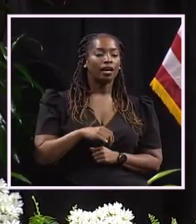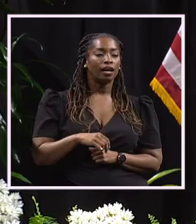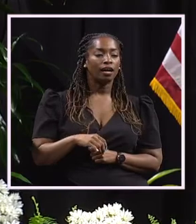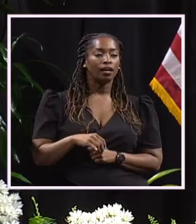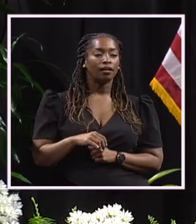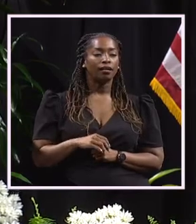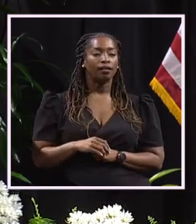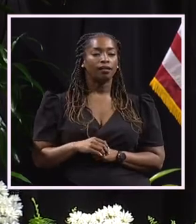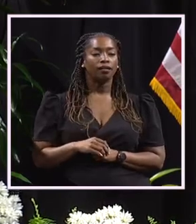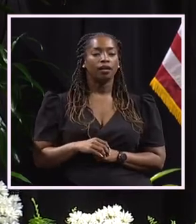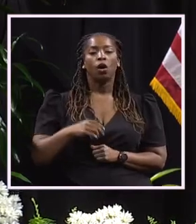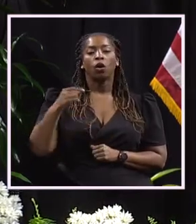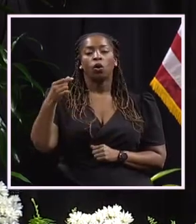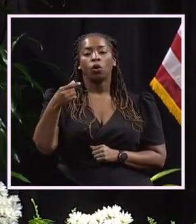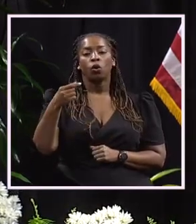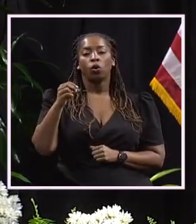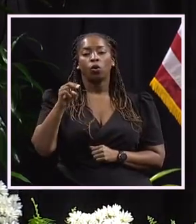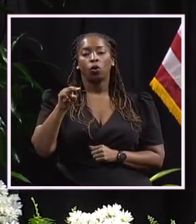Lidiana Gonzalez.